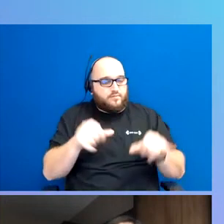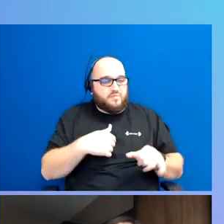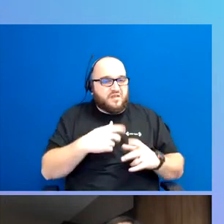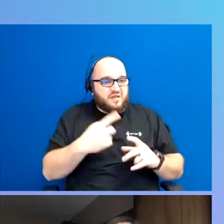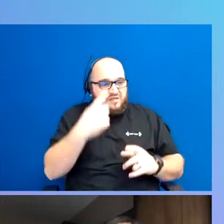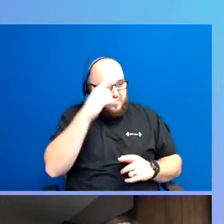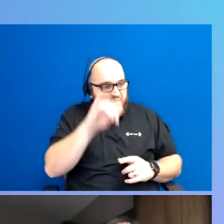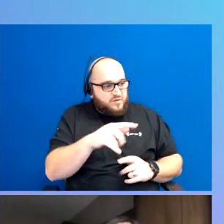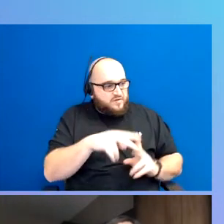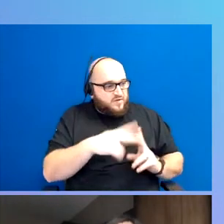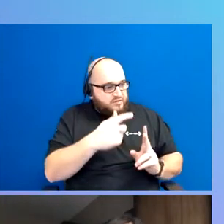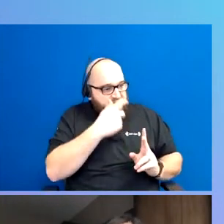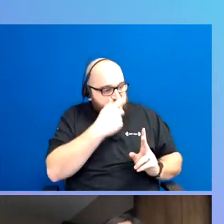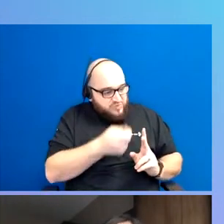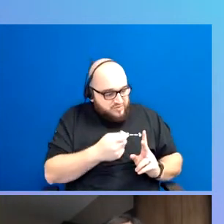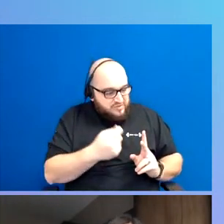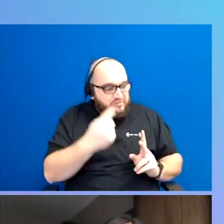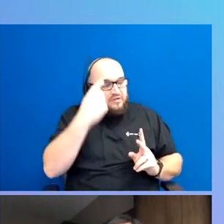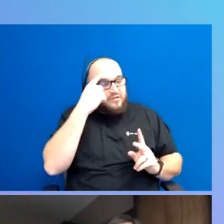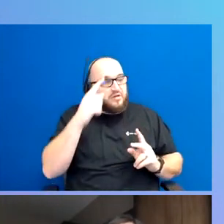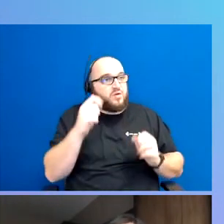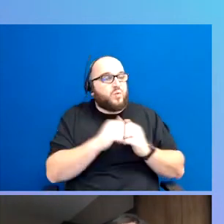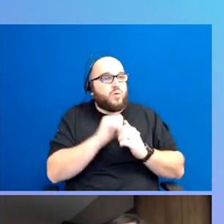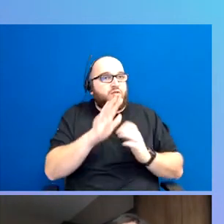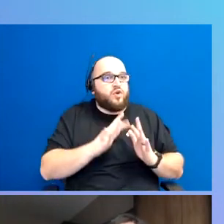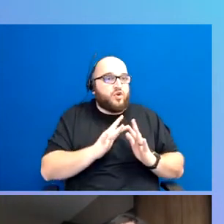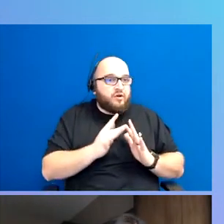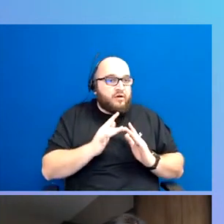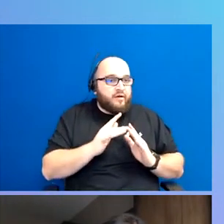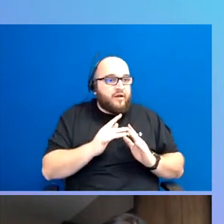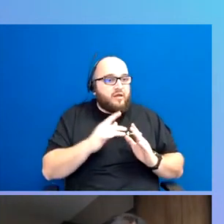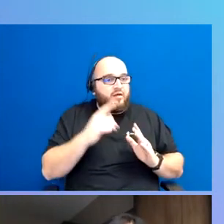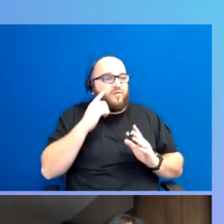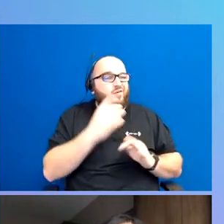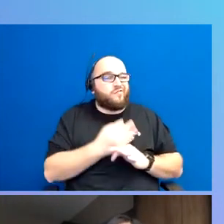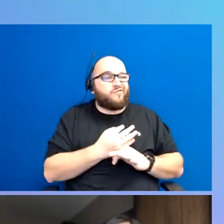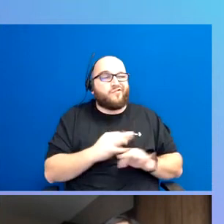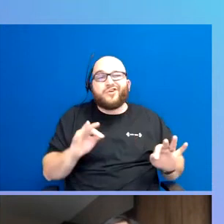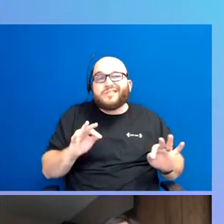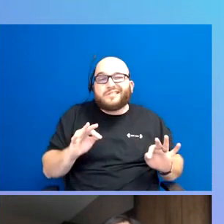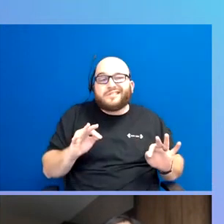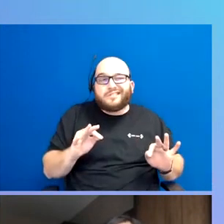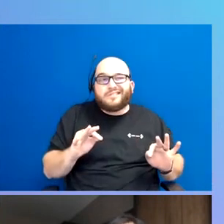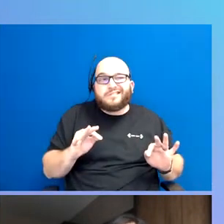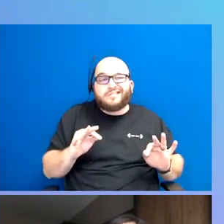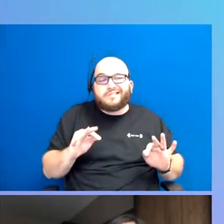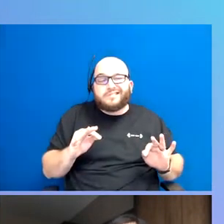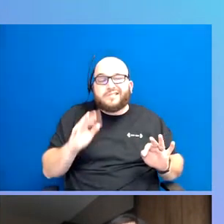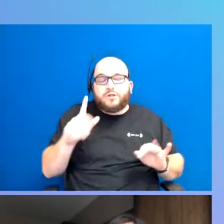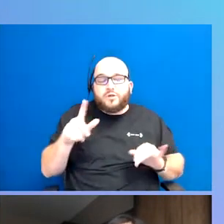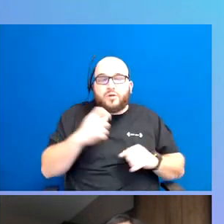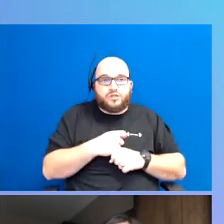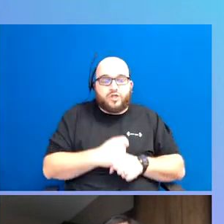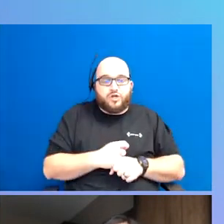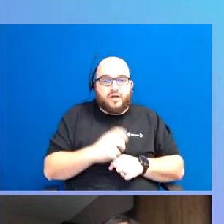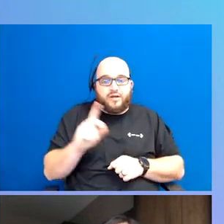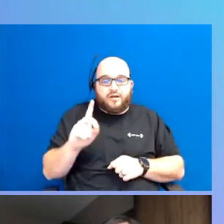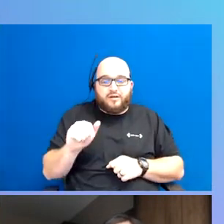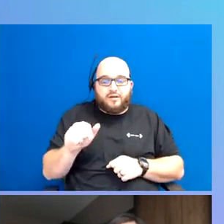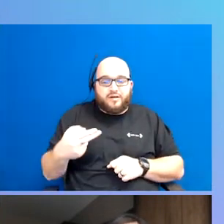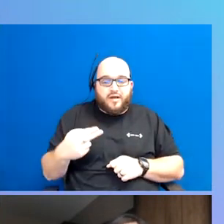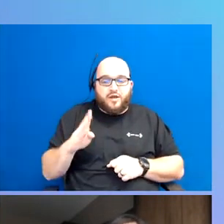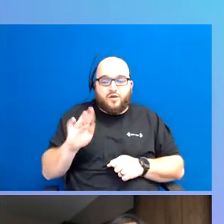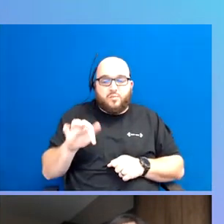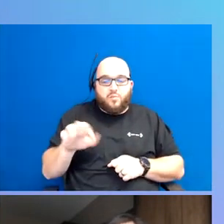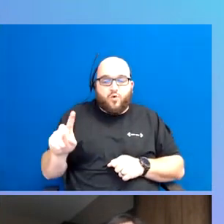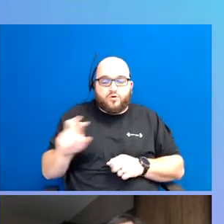it comes in with their browser plugin for free. Hmm. You can generate dashboard reports.